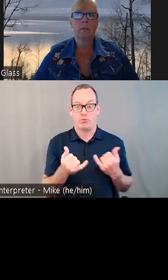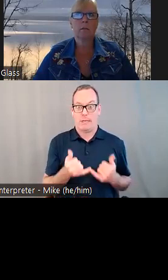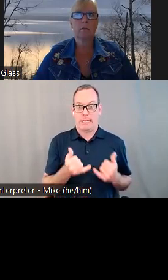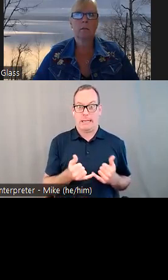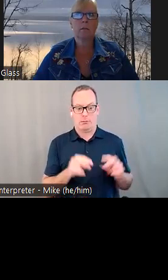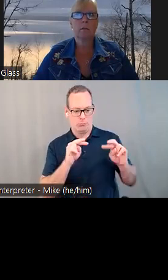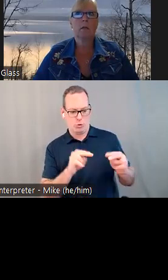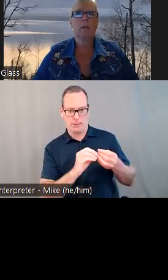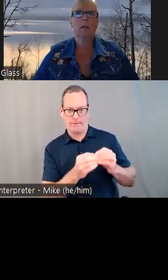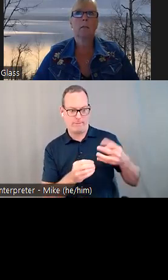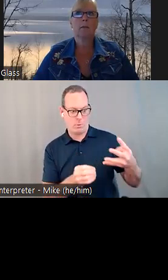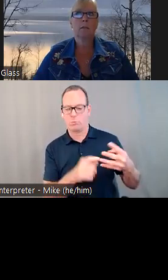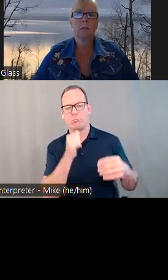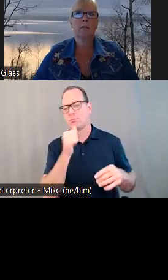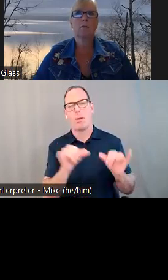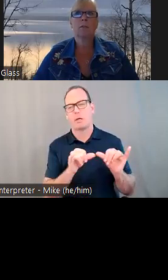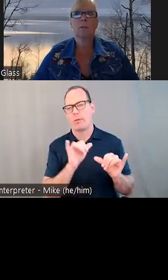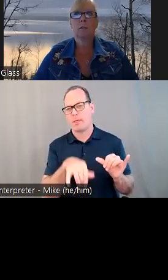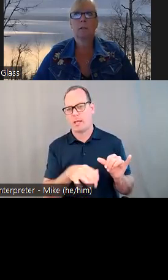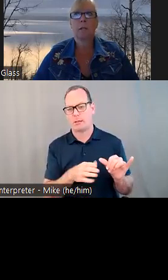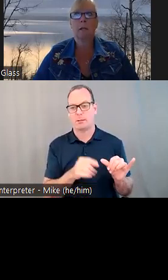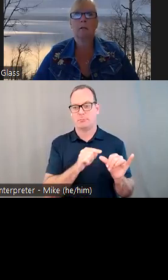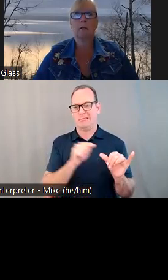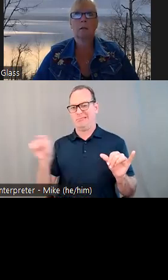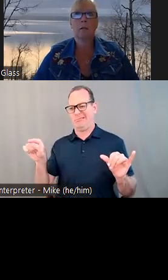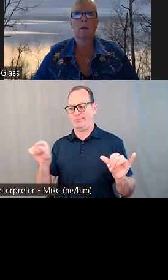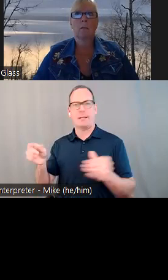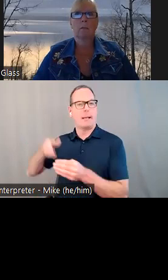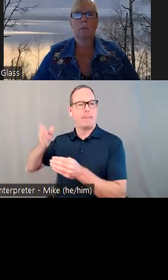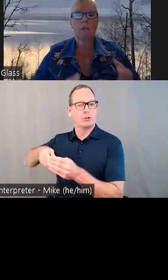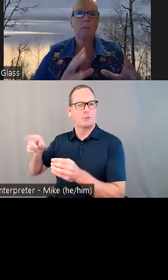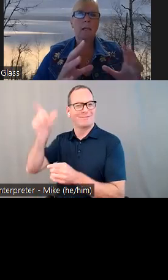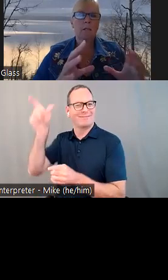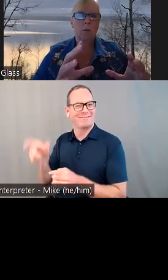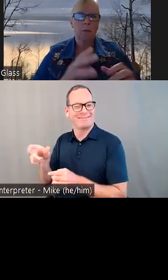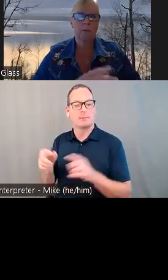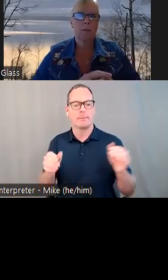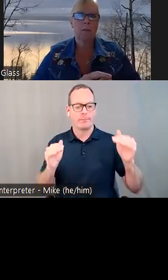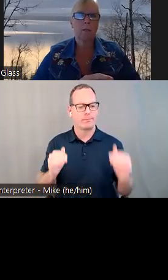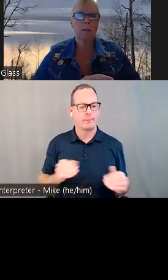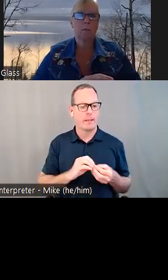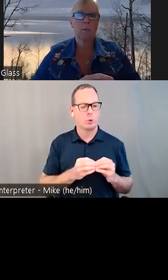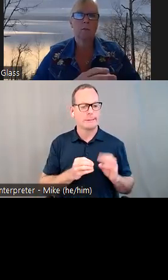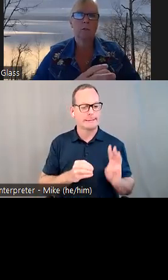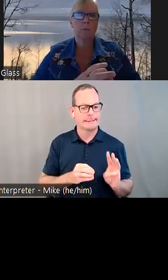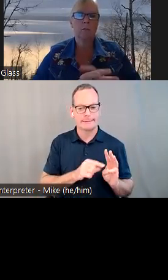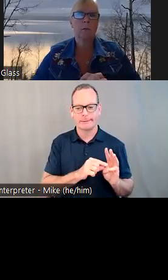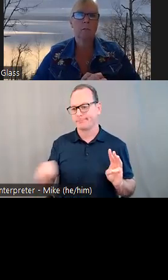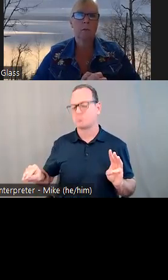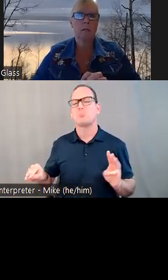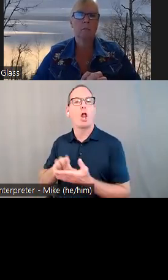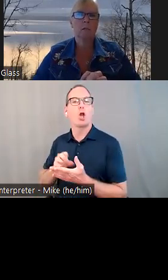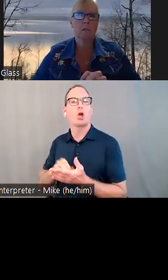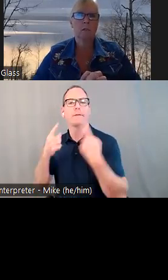completions, and number 6, which is learner gains. There's kind of placeholders in the ministry's